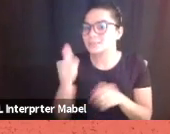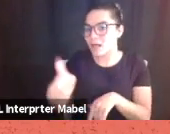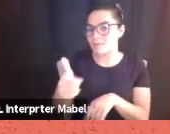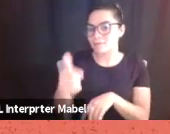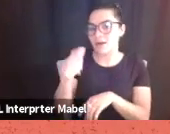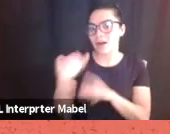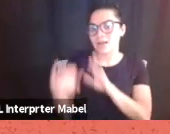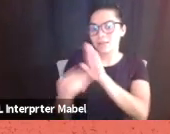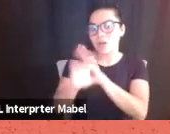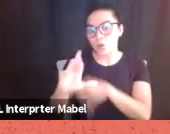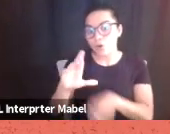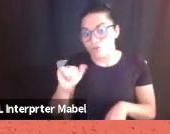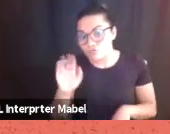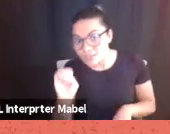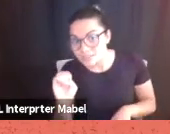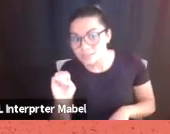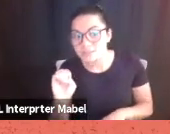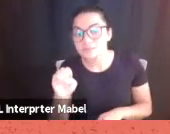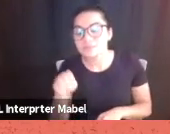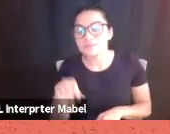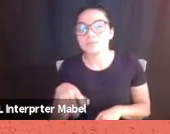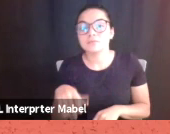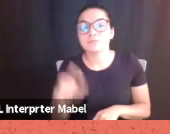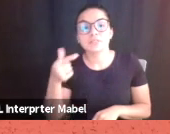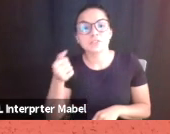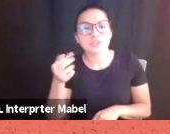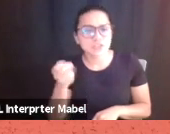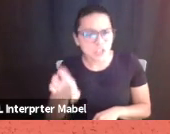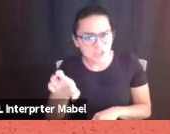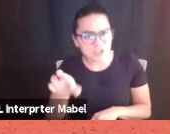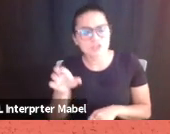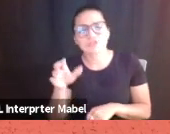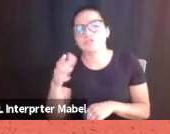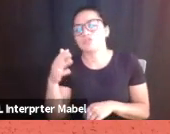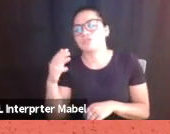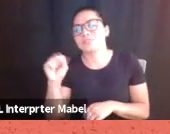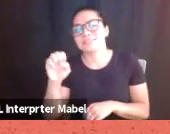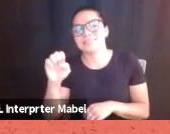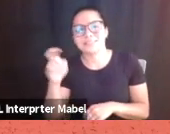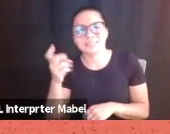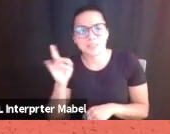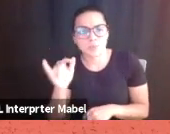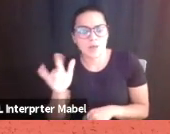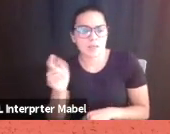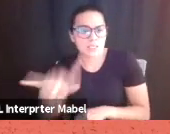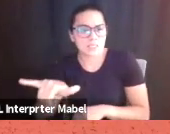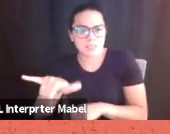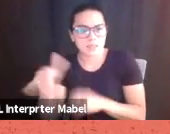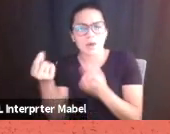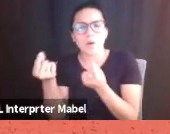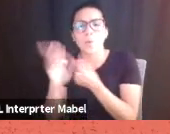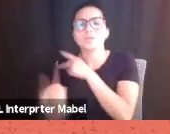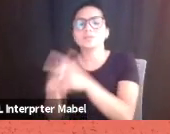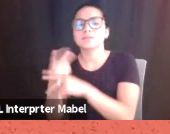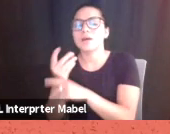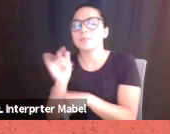your race, gender, sexuality, to see like what types of survivors are being represented by